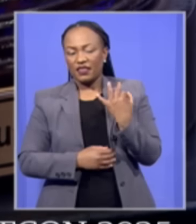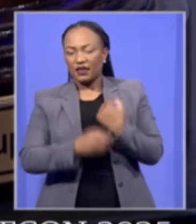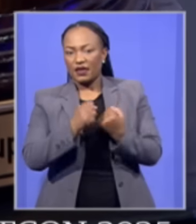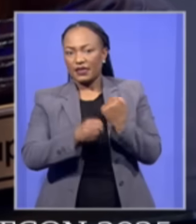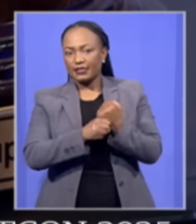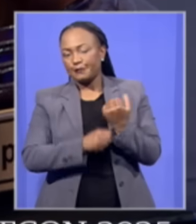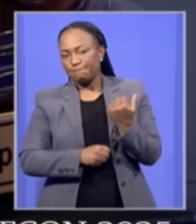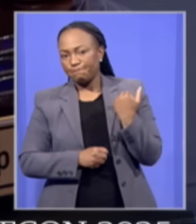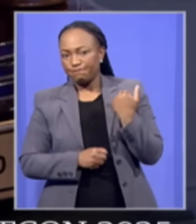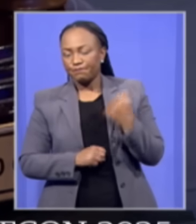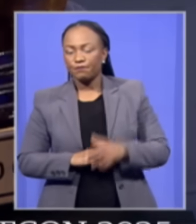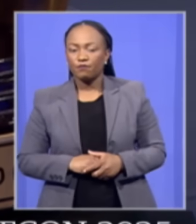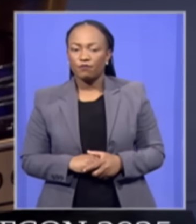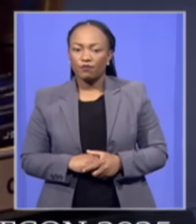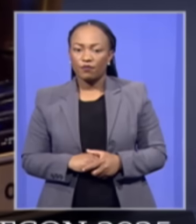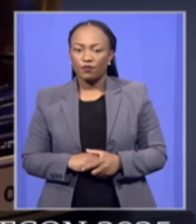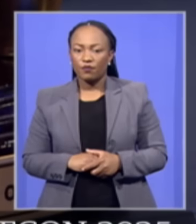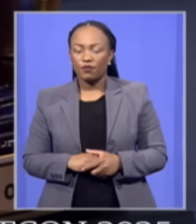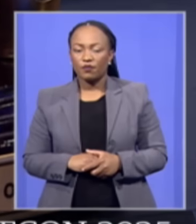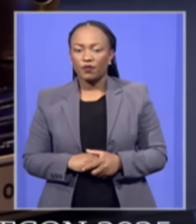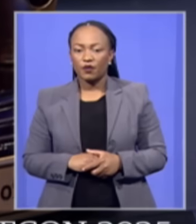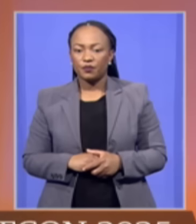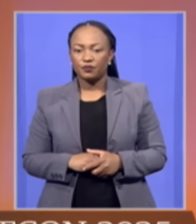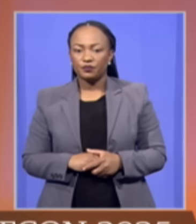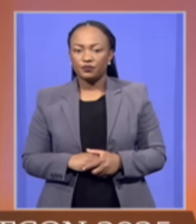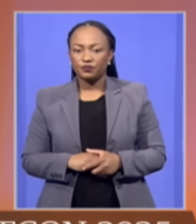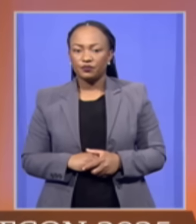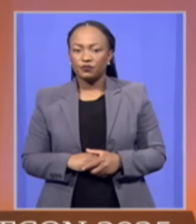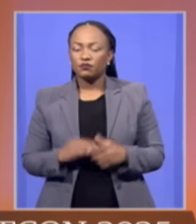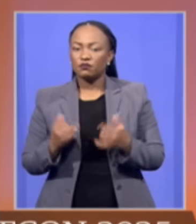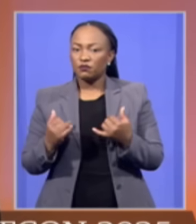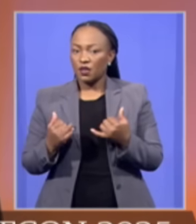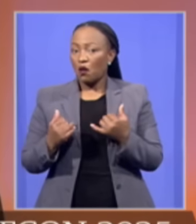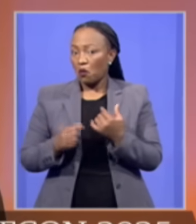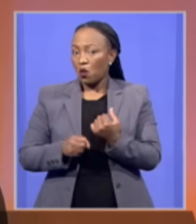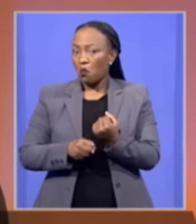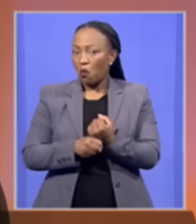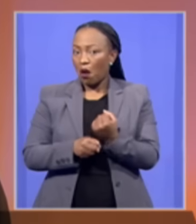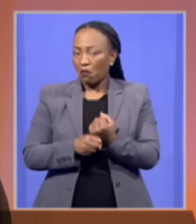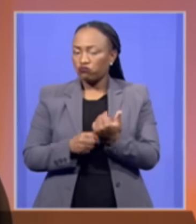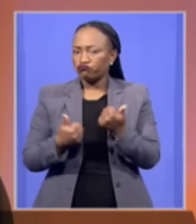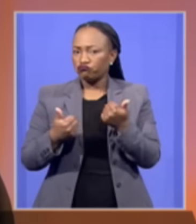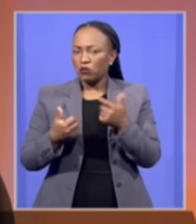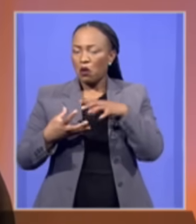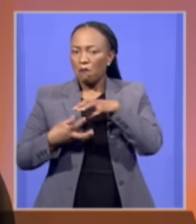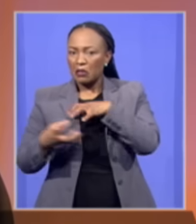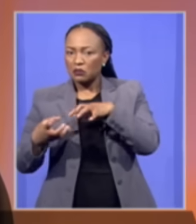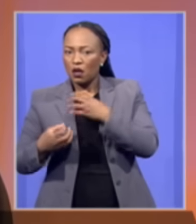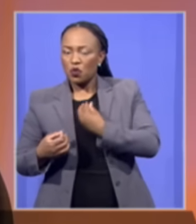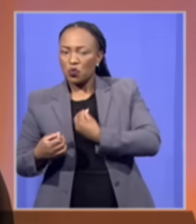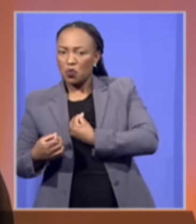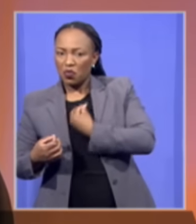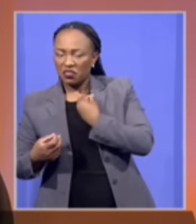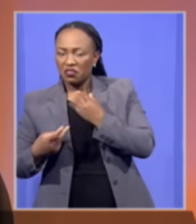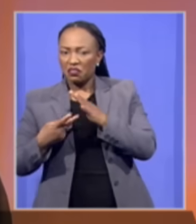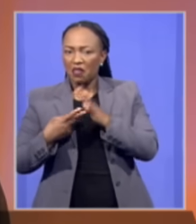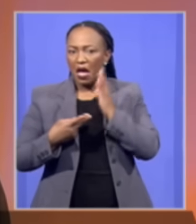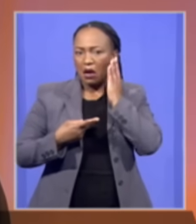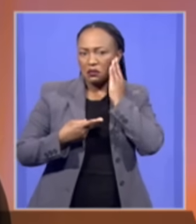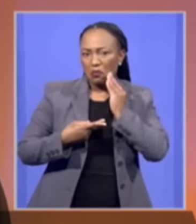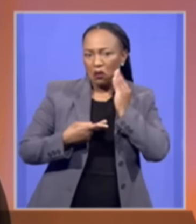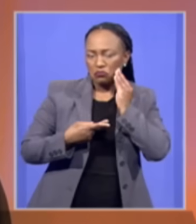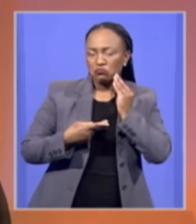go feta. Finally, we came up with a squad that we think will do the job for us. A good mix of youth and experience, a good